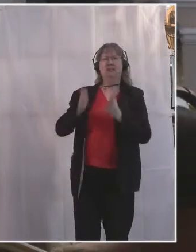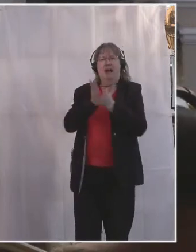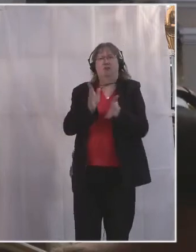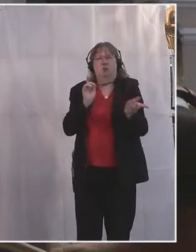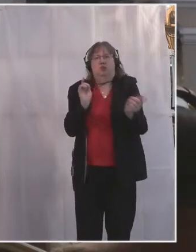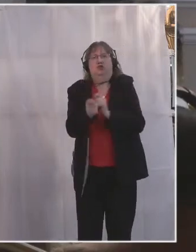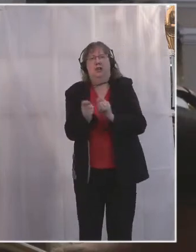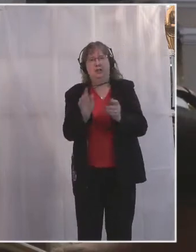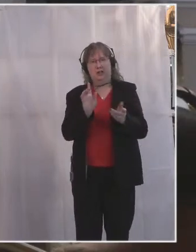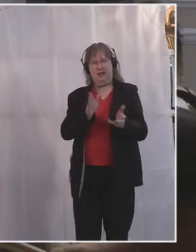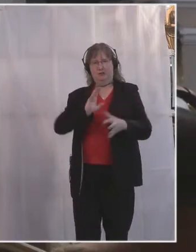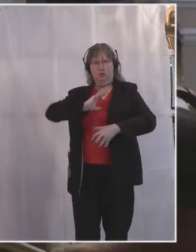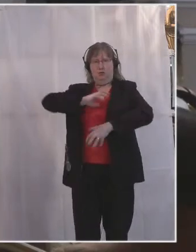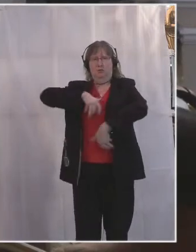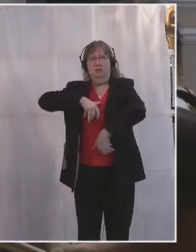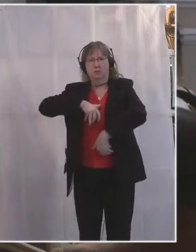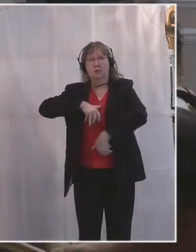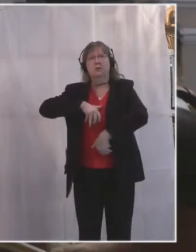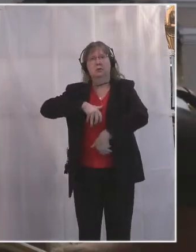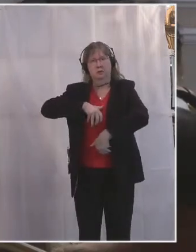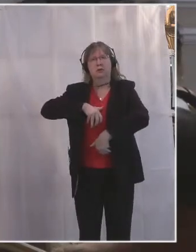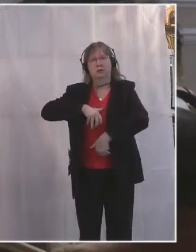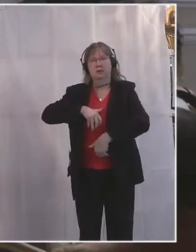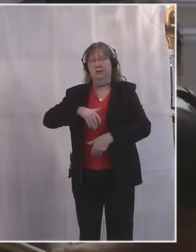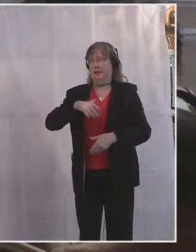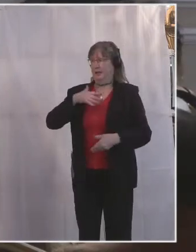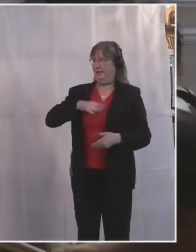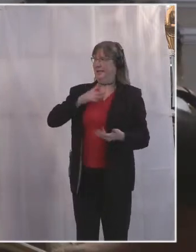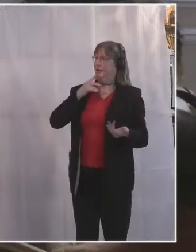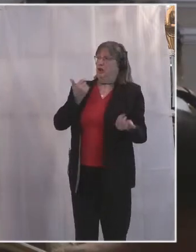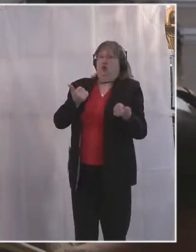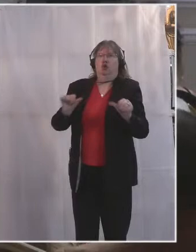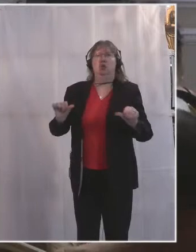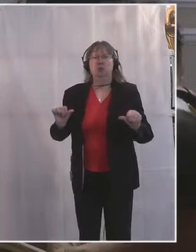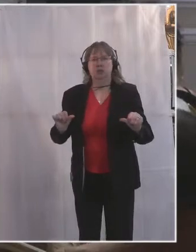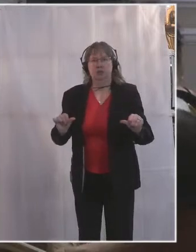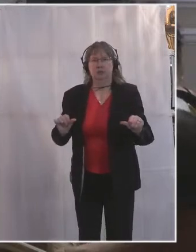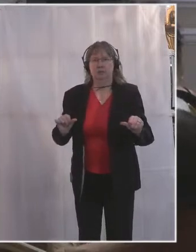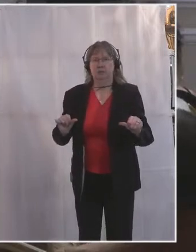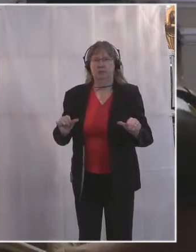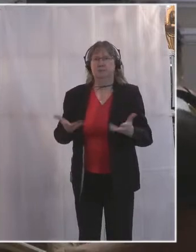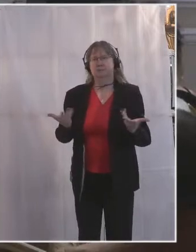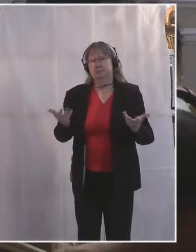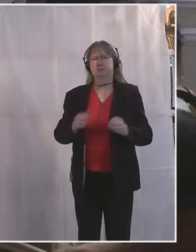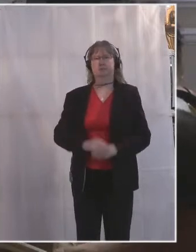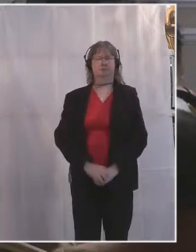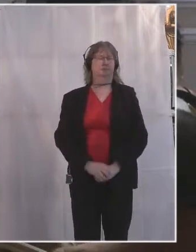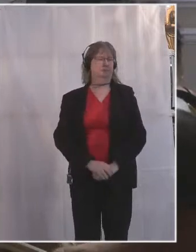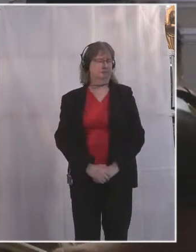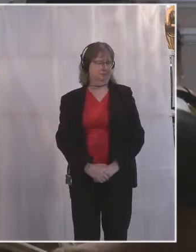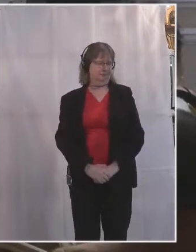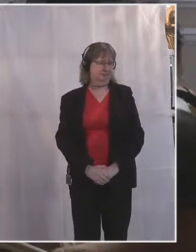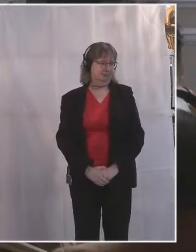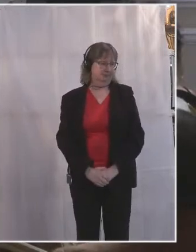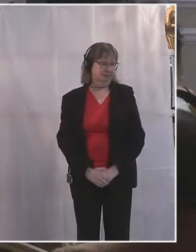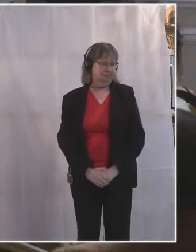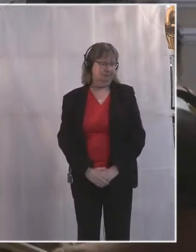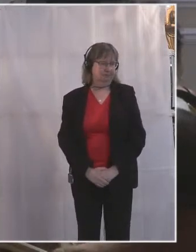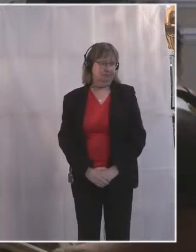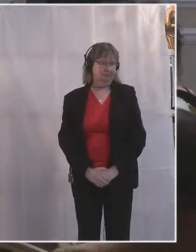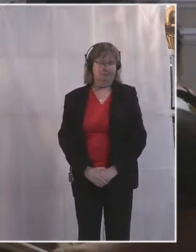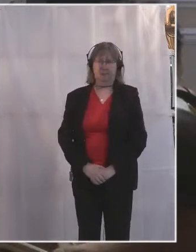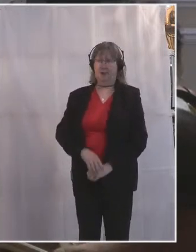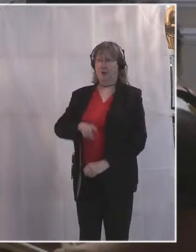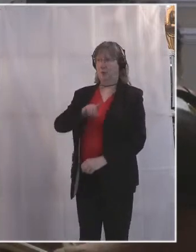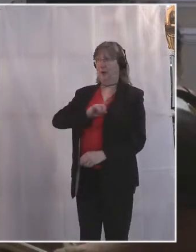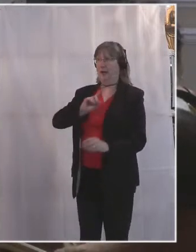was going to be one that required an innovation solution, even if they didn't call it that, to get through it, to